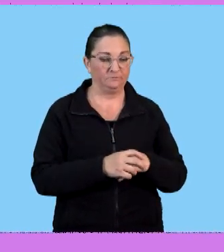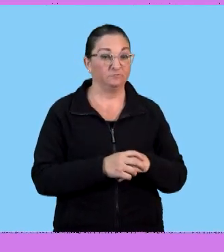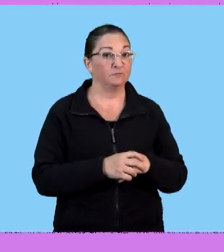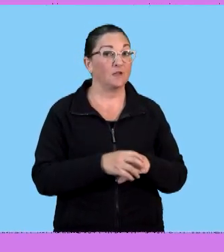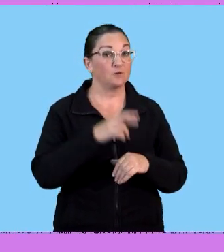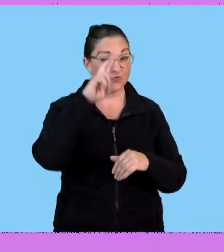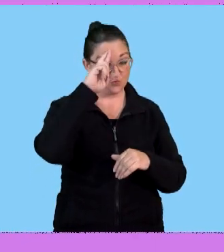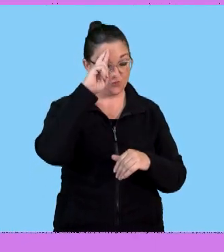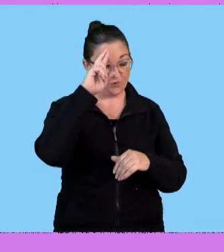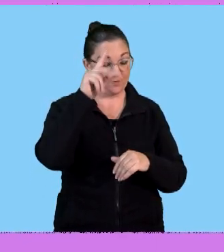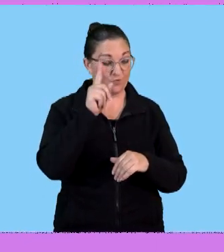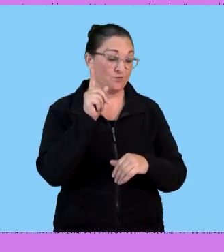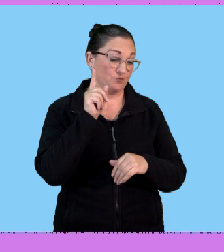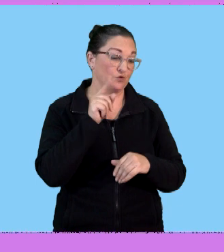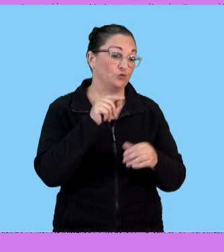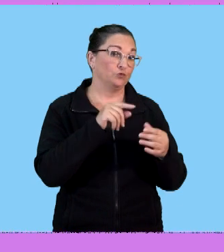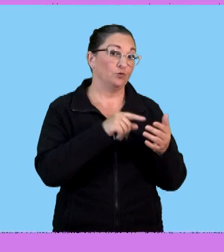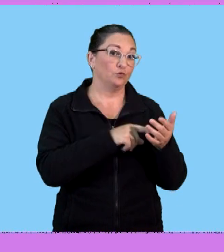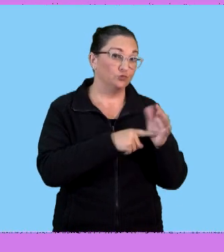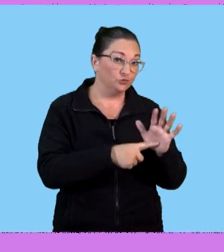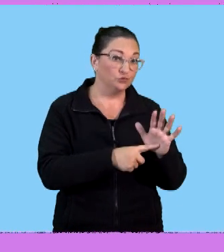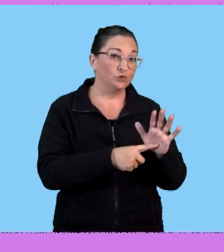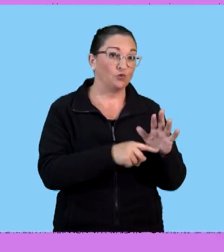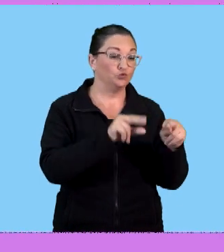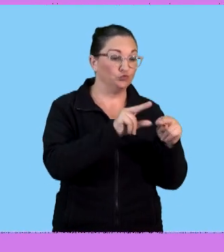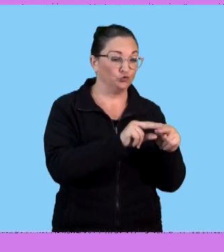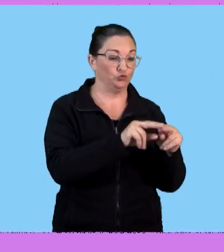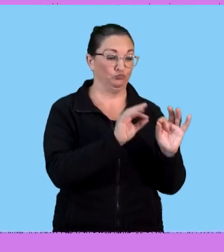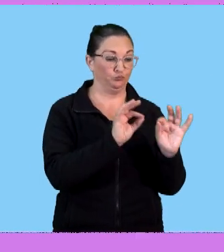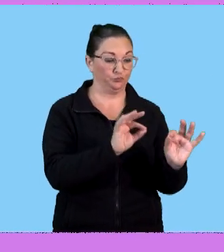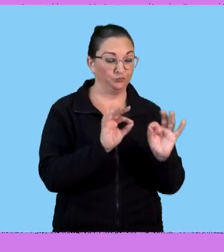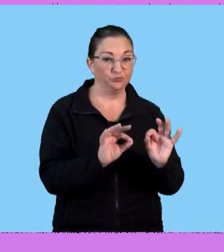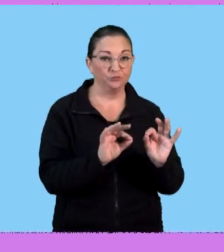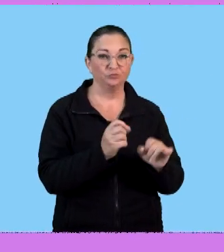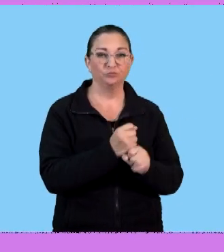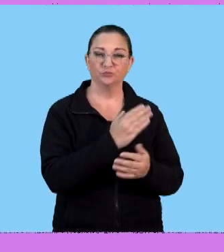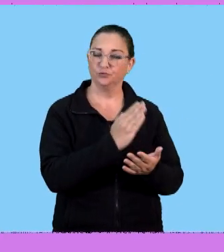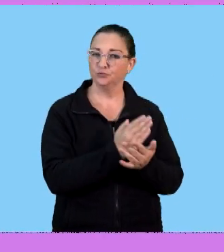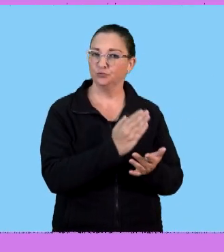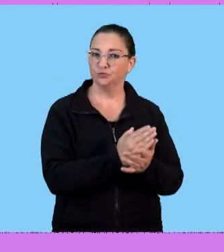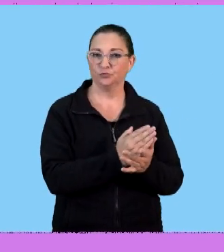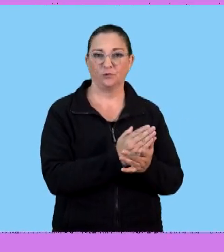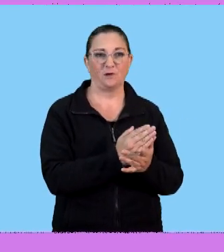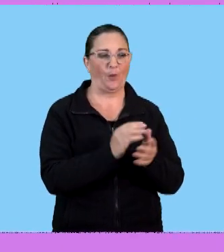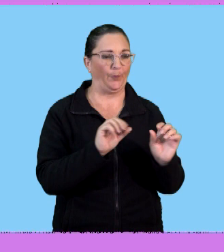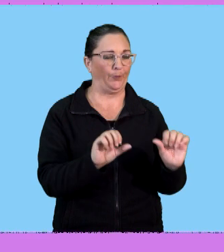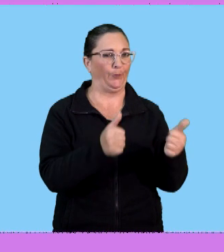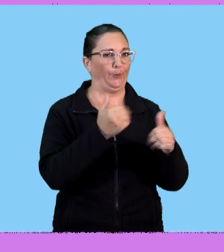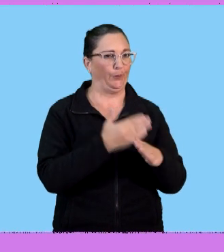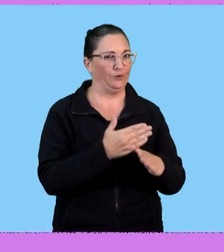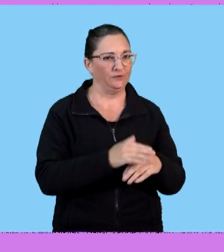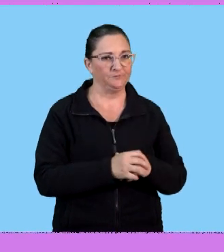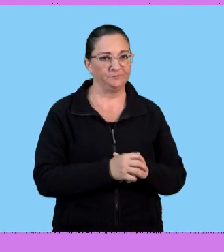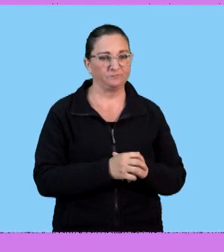Also important, remember to always indicate the correct units of measurement and make sure that you work with them